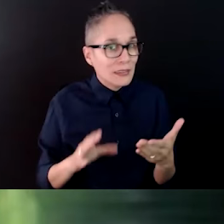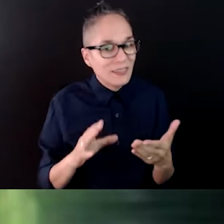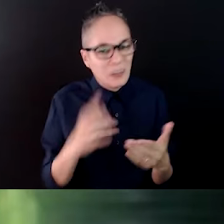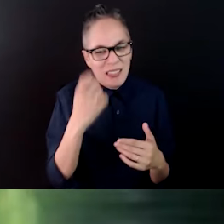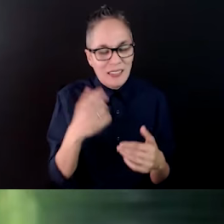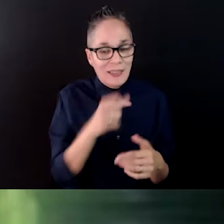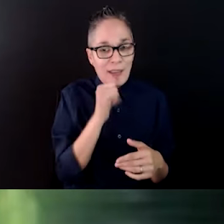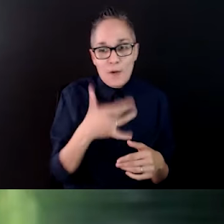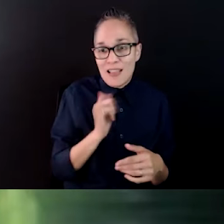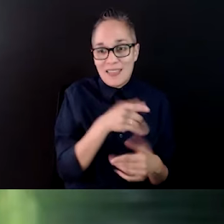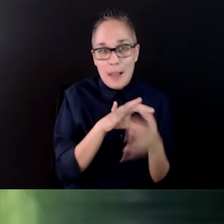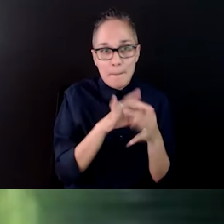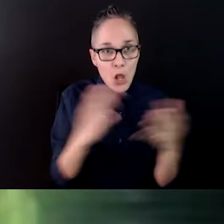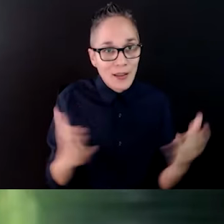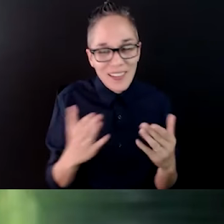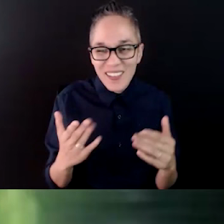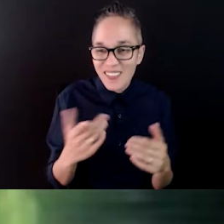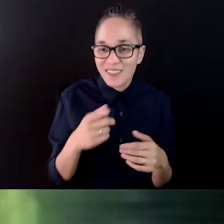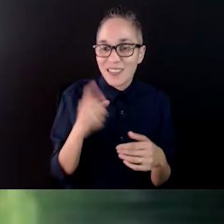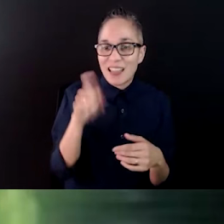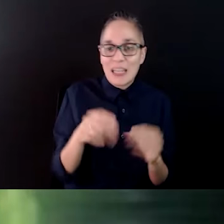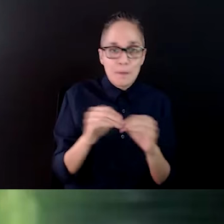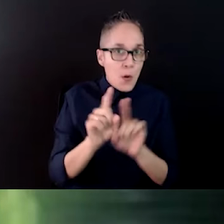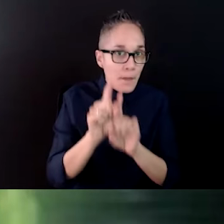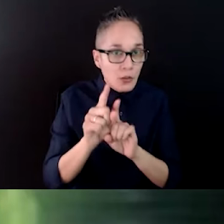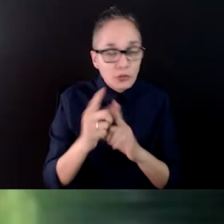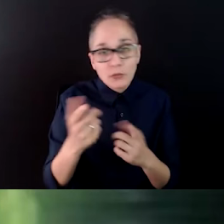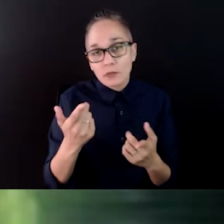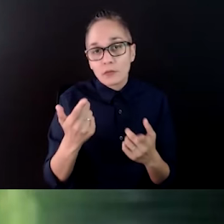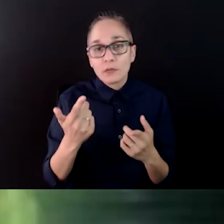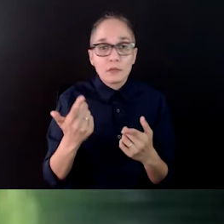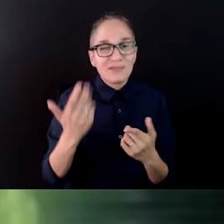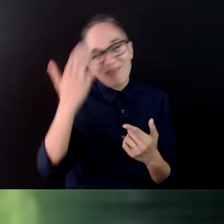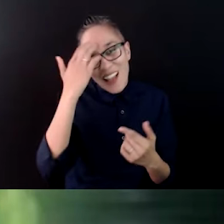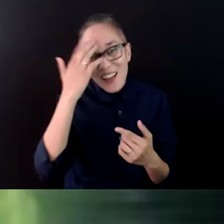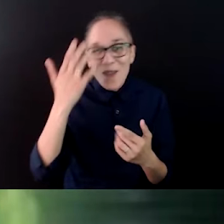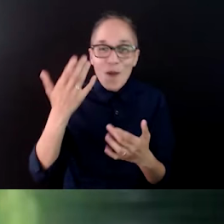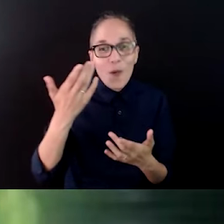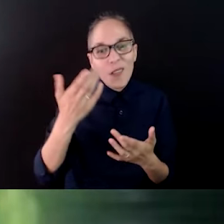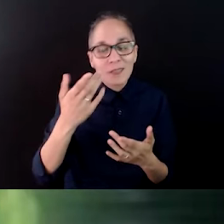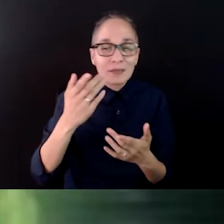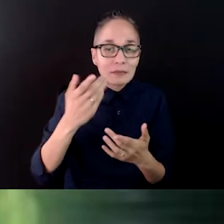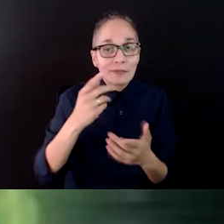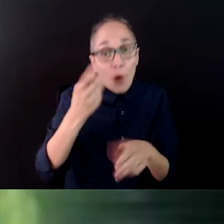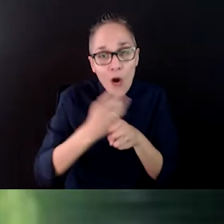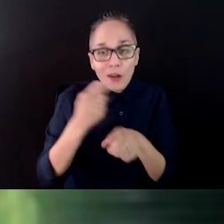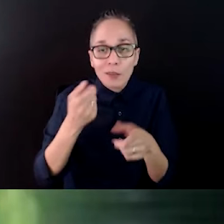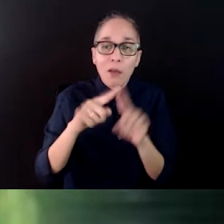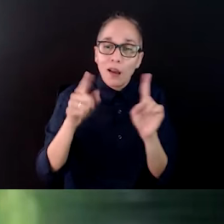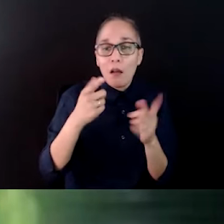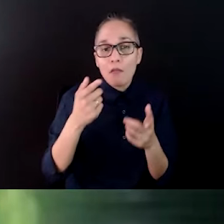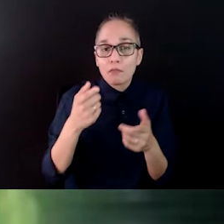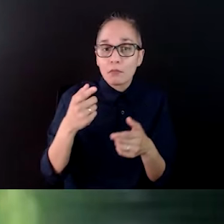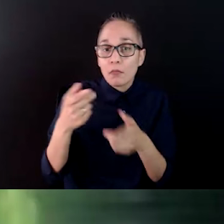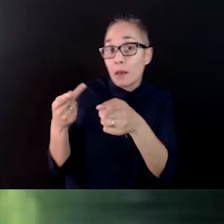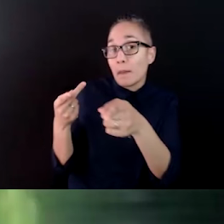mentorship, you know, with Could the be. new hires. I mean, a one-on-one mentorship. I know that's been a discussion for a long time, but I don't see it happening. Peter, what were you gonna say? I